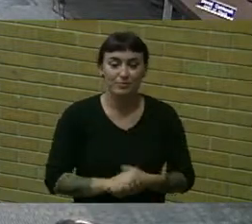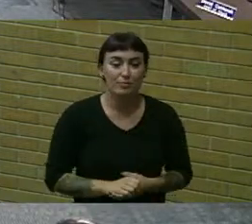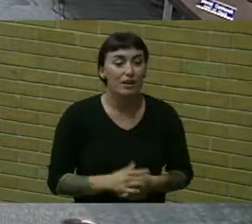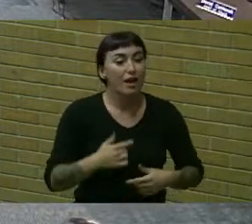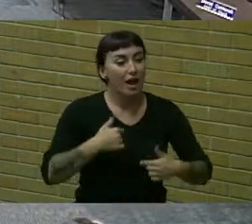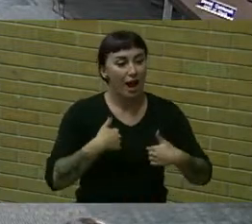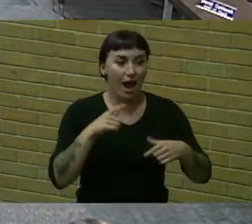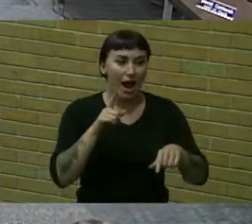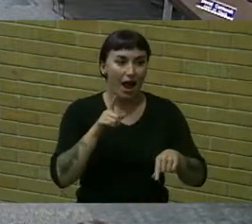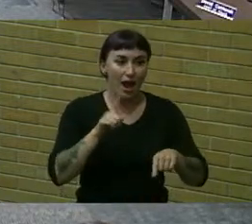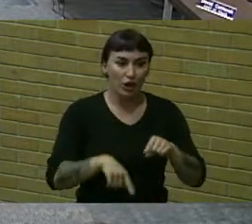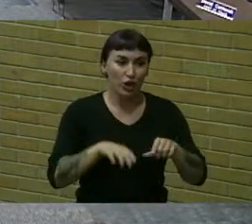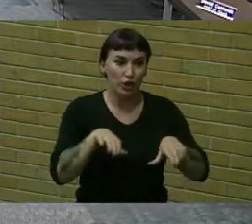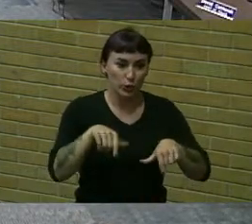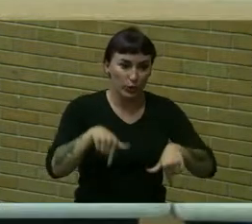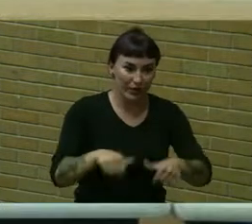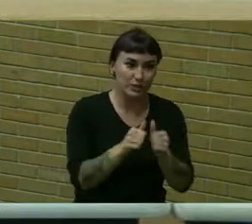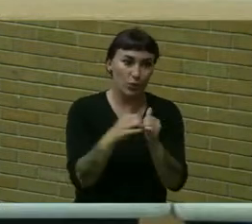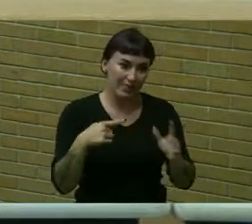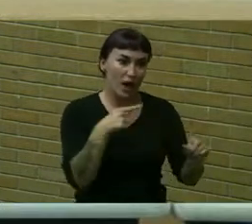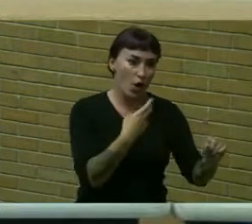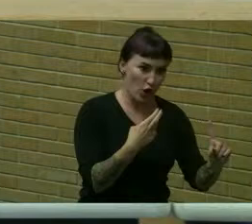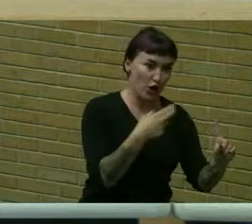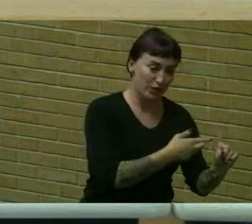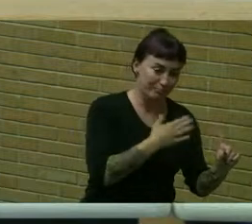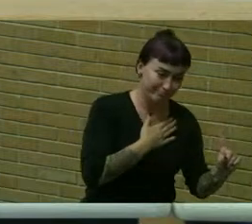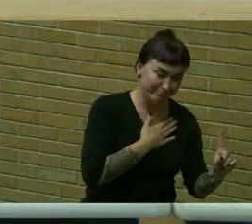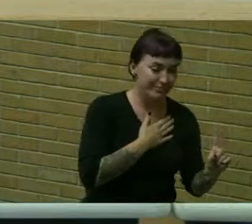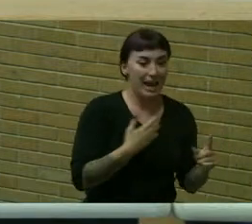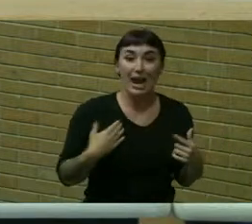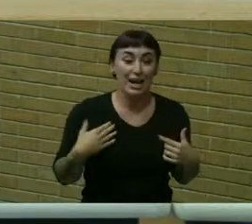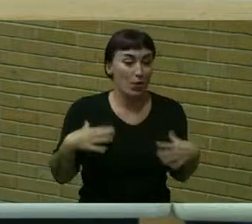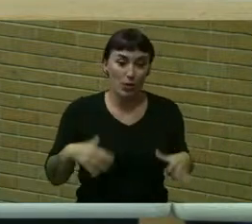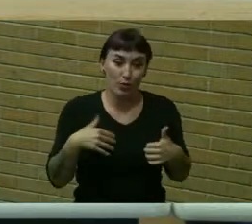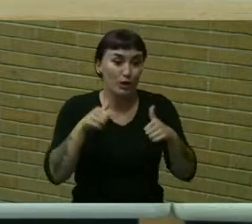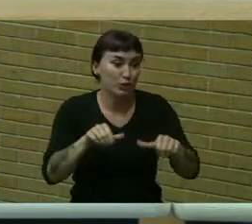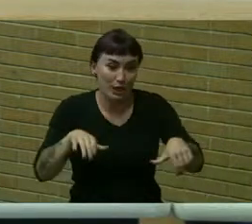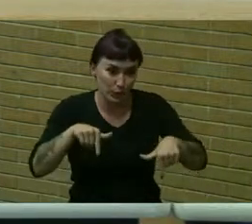I couldn't do this without her, and I wouldn't want to try.